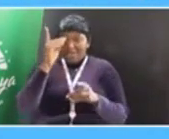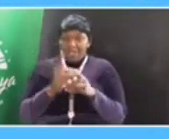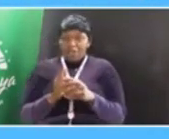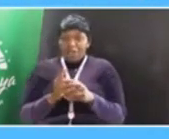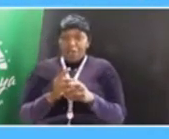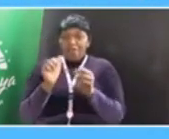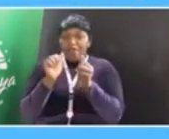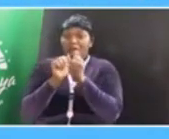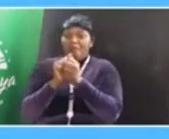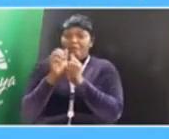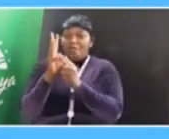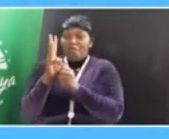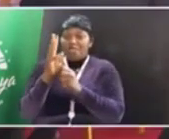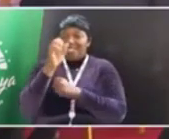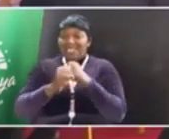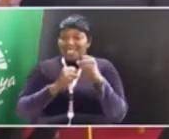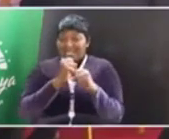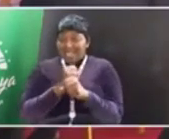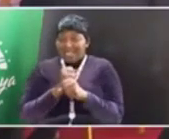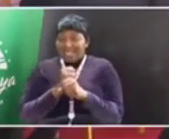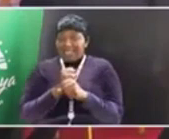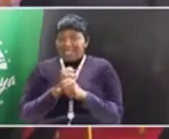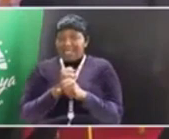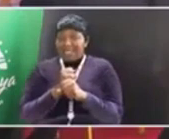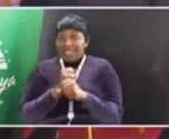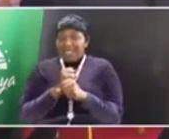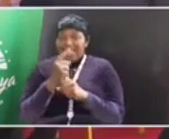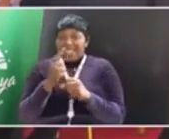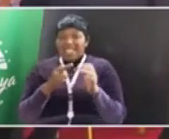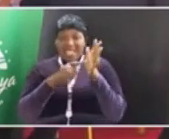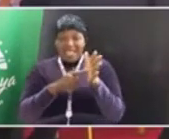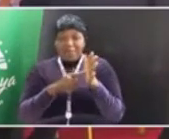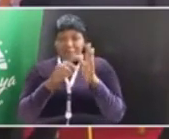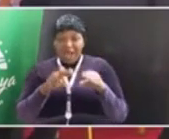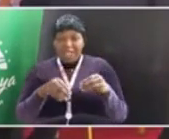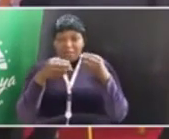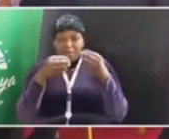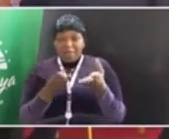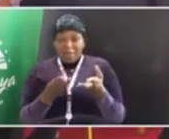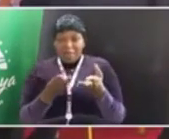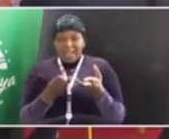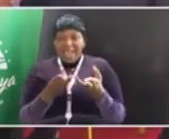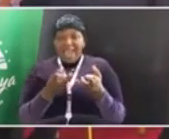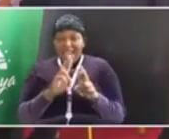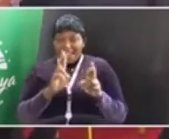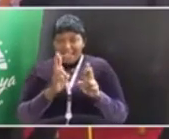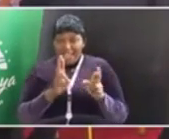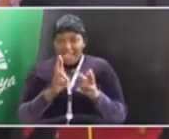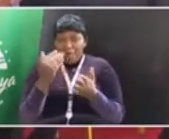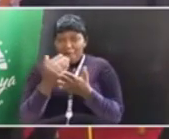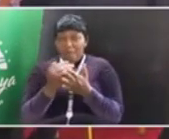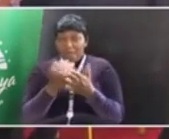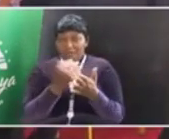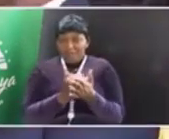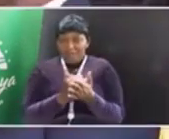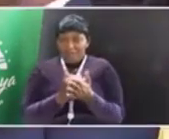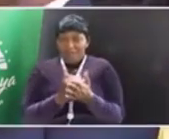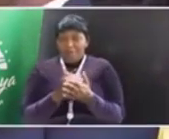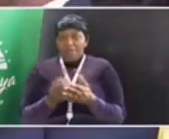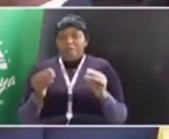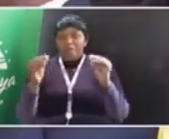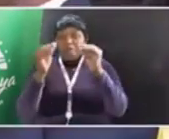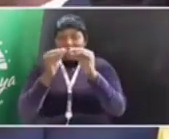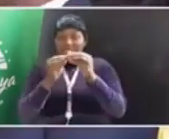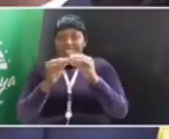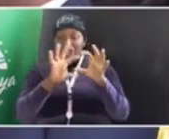14 years, the Expo has provided a reliable platform for B2B meetings,